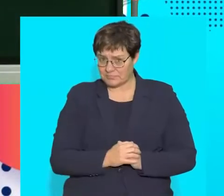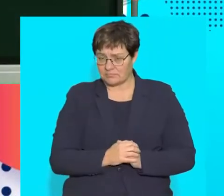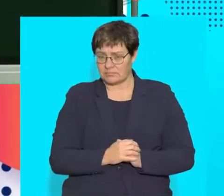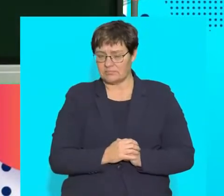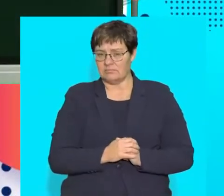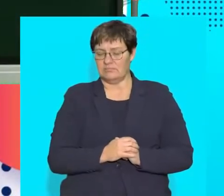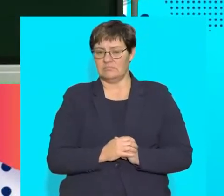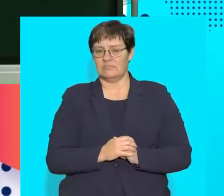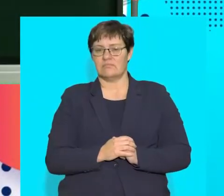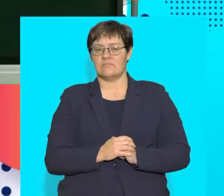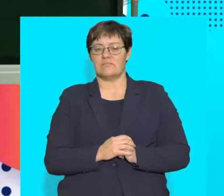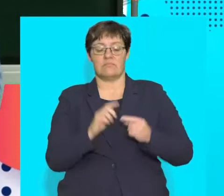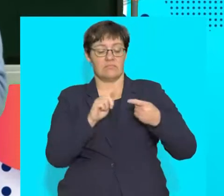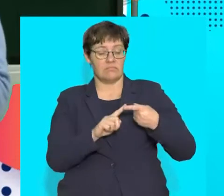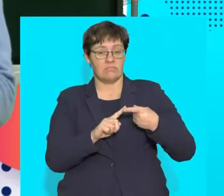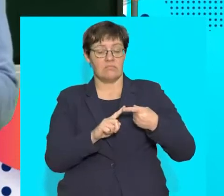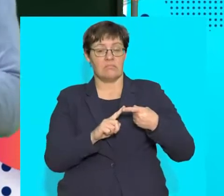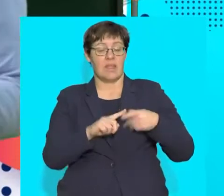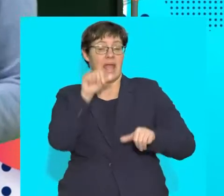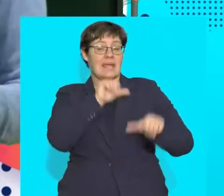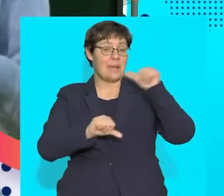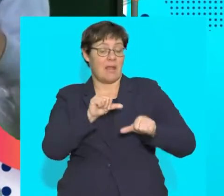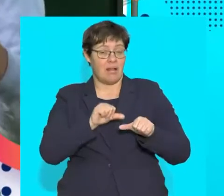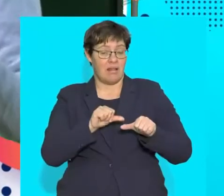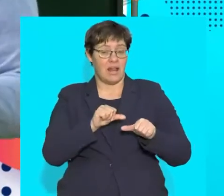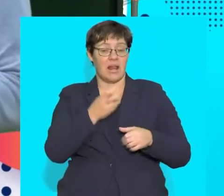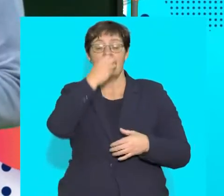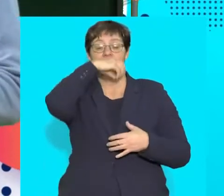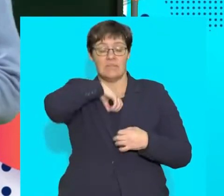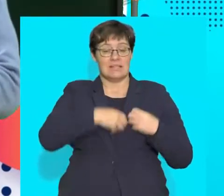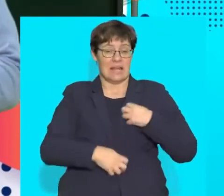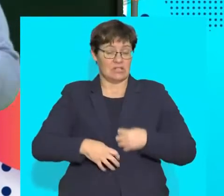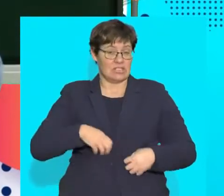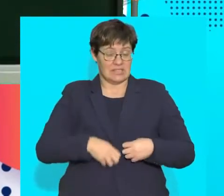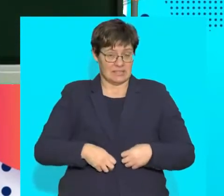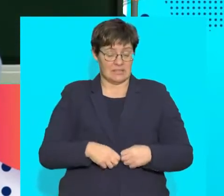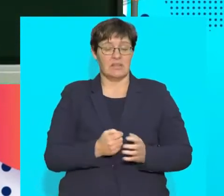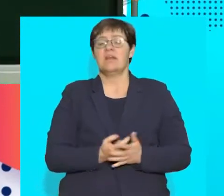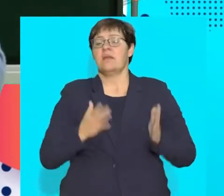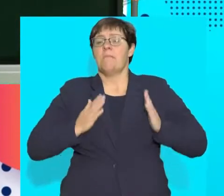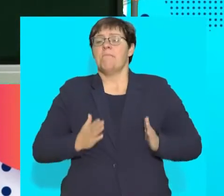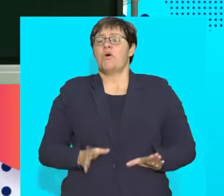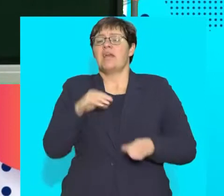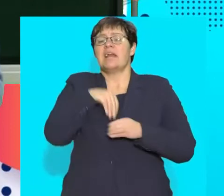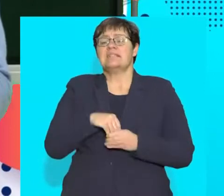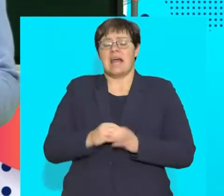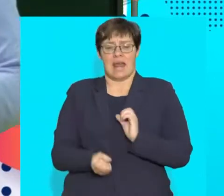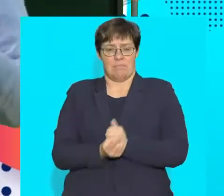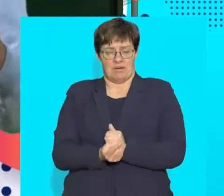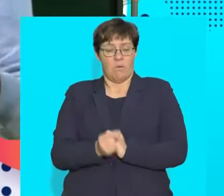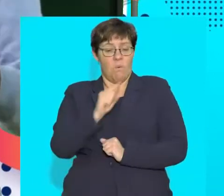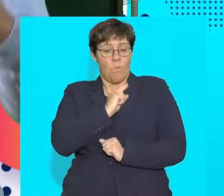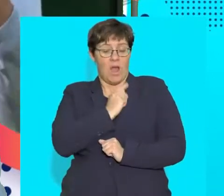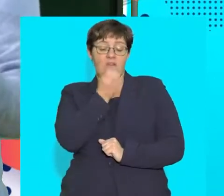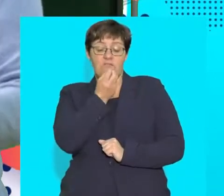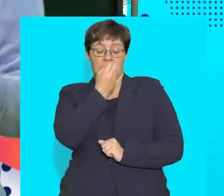the process of chemical digestion. Today we're going to look at what happens in the body to maintain the balance when